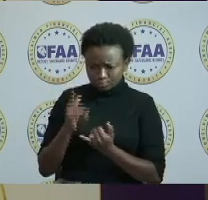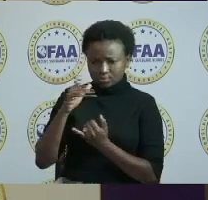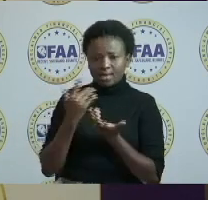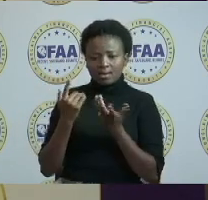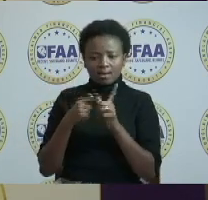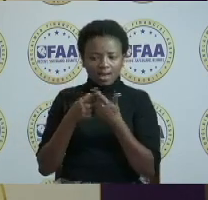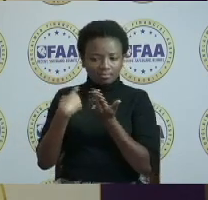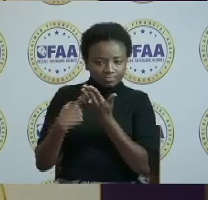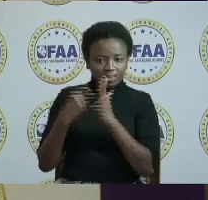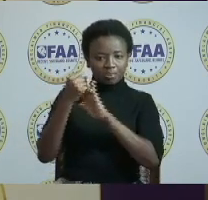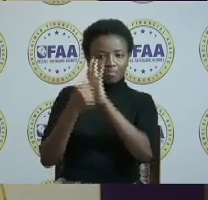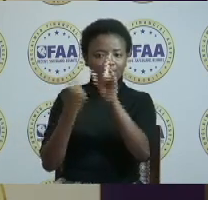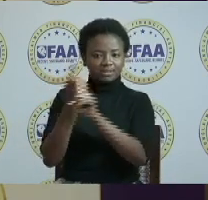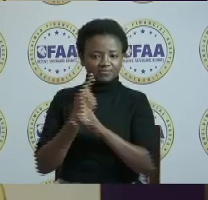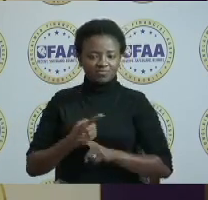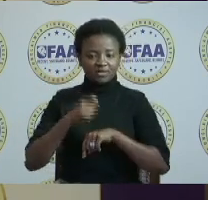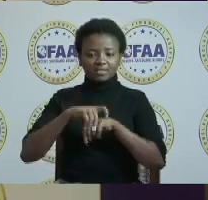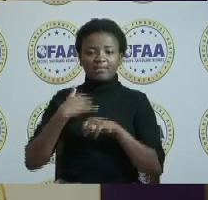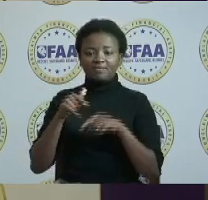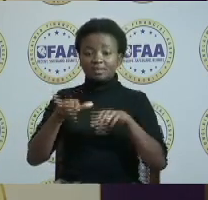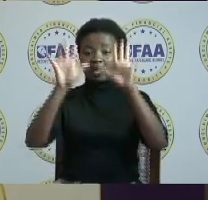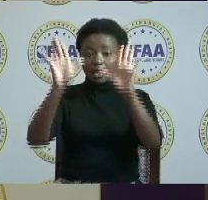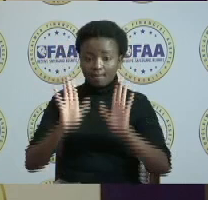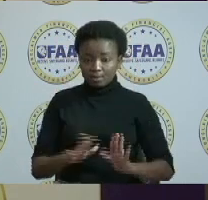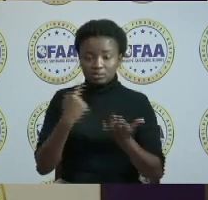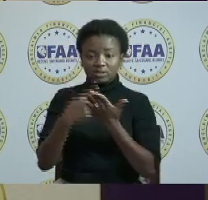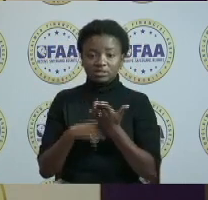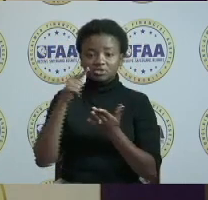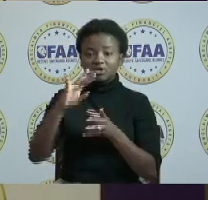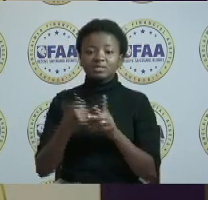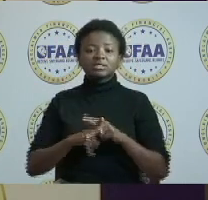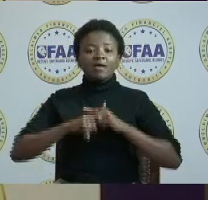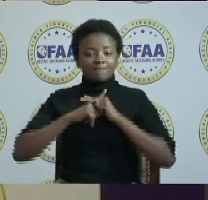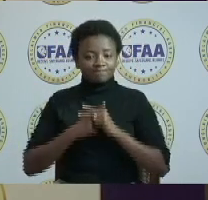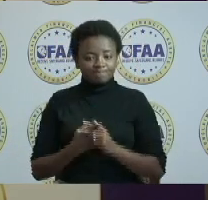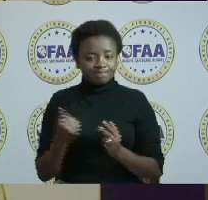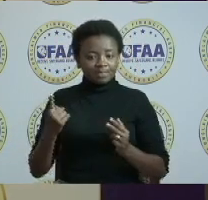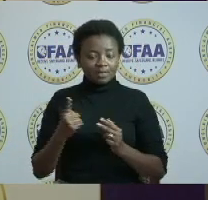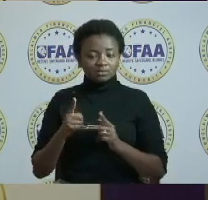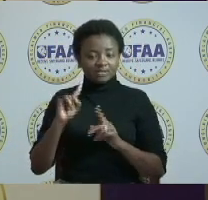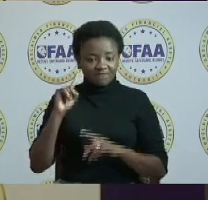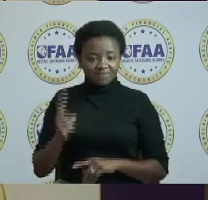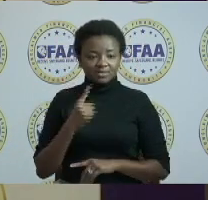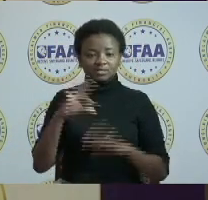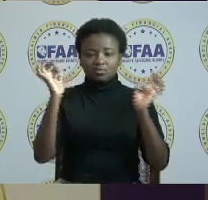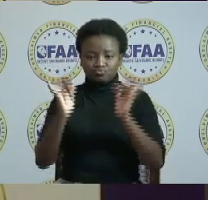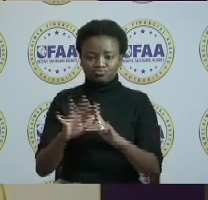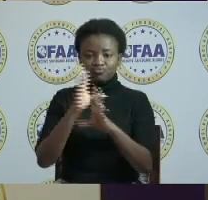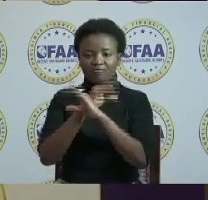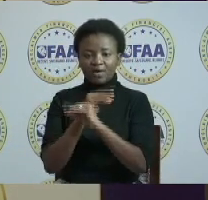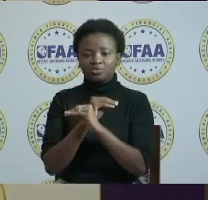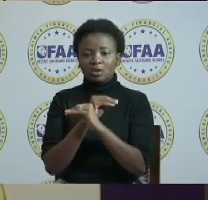as we have this very important conversation in the inaugural Unclaimed Financial Assets Authority